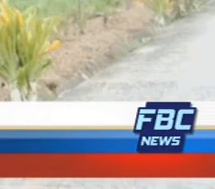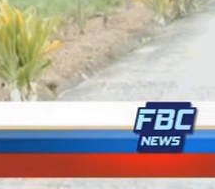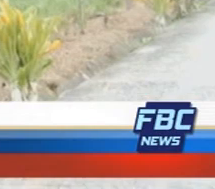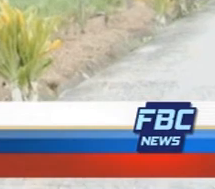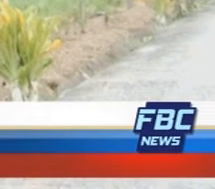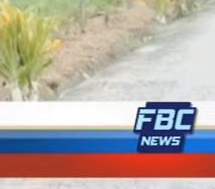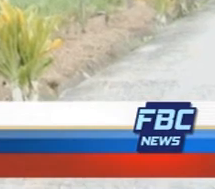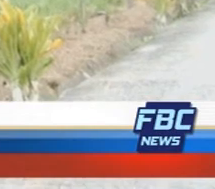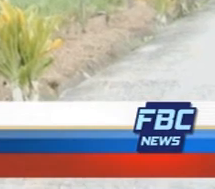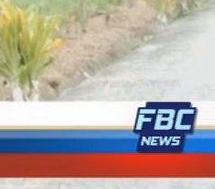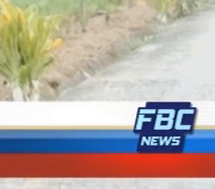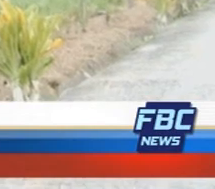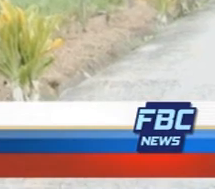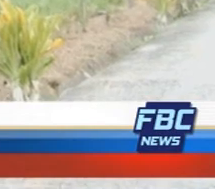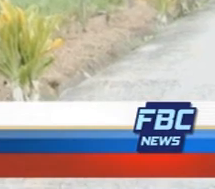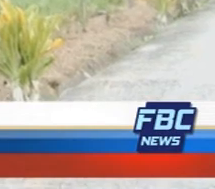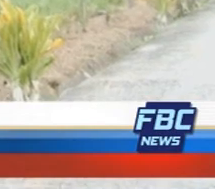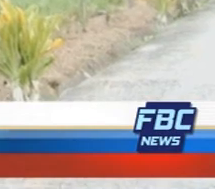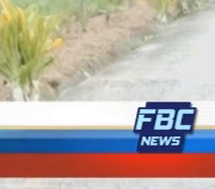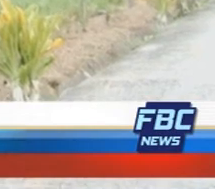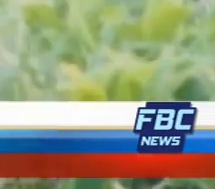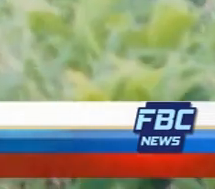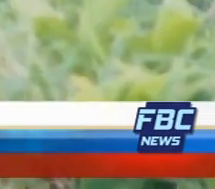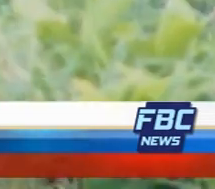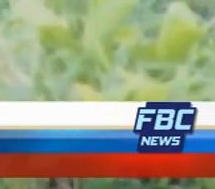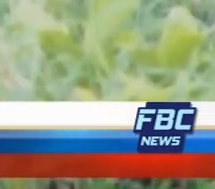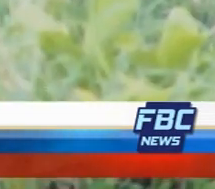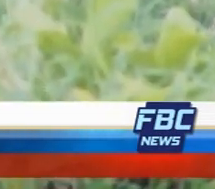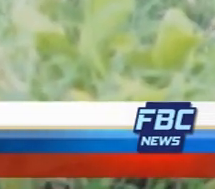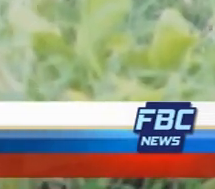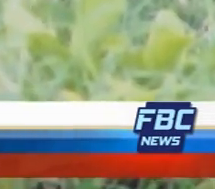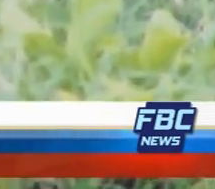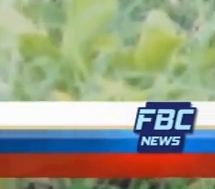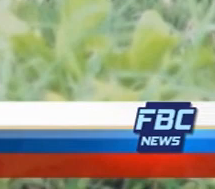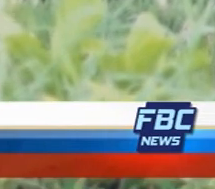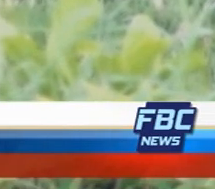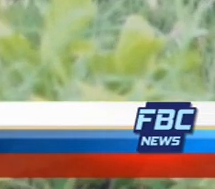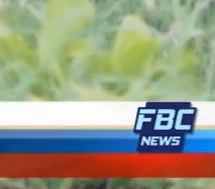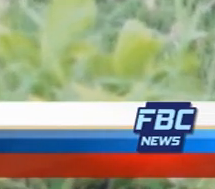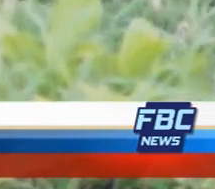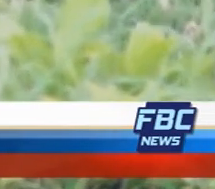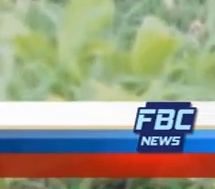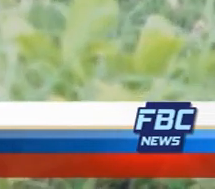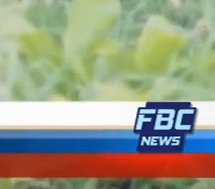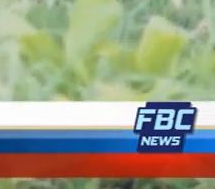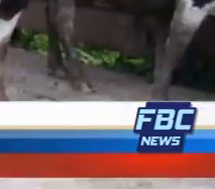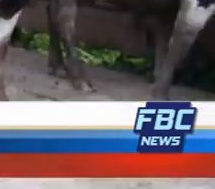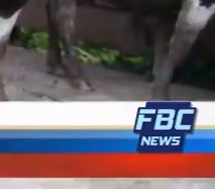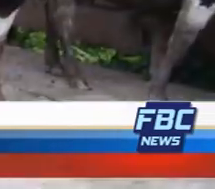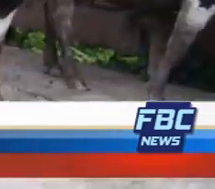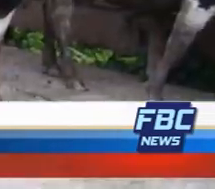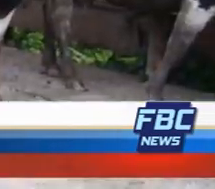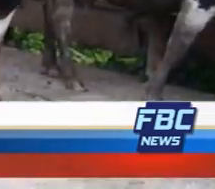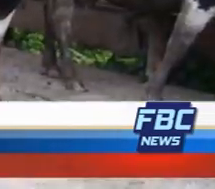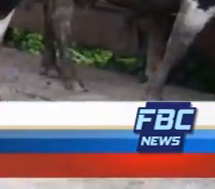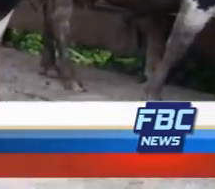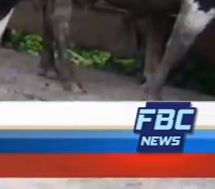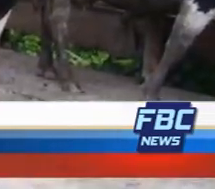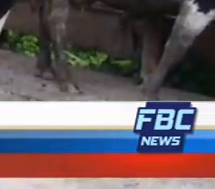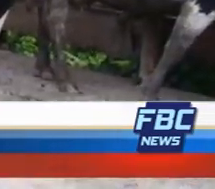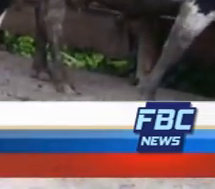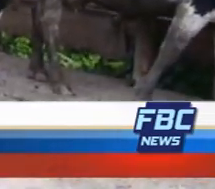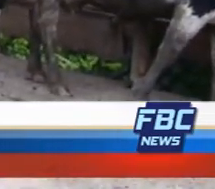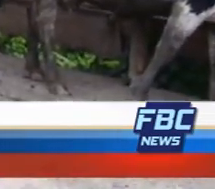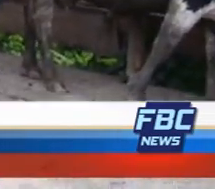Inia Seriratu says strong partnership and commitment is vital to increase production and to take the meat industry forward.